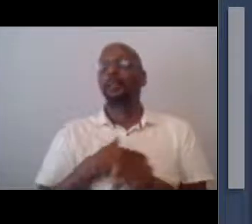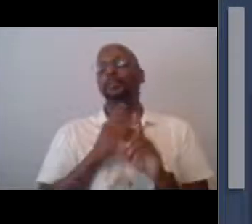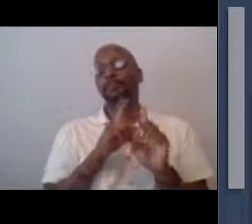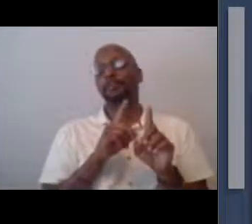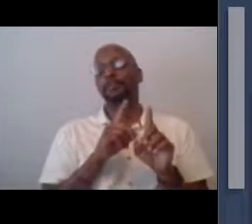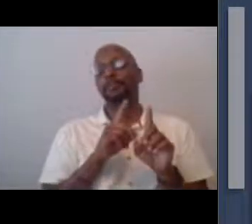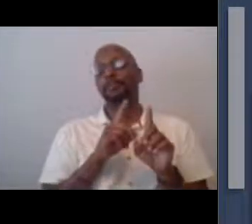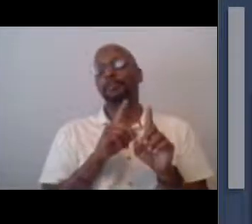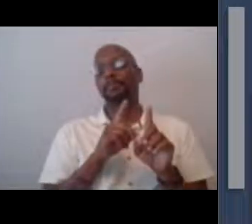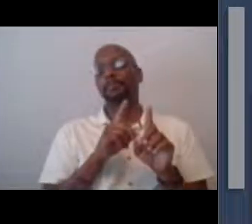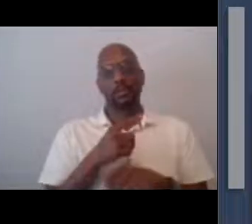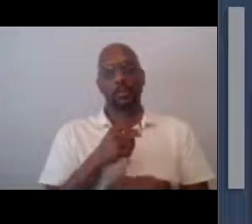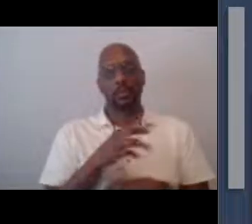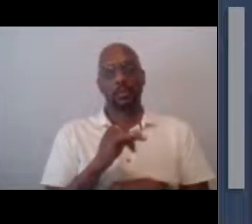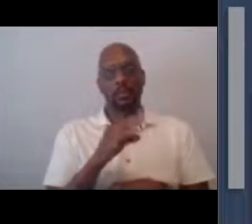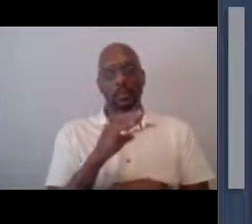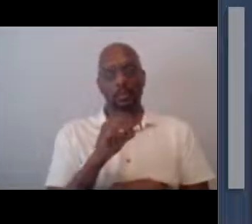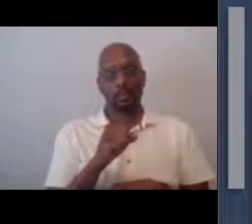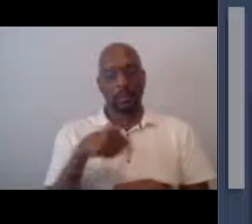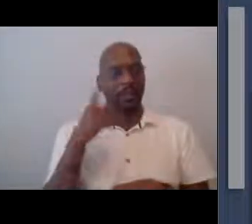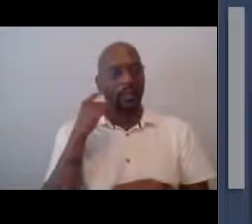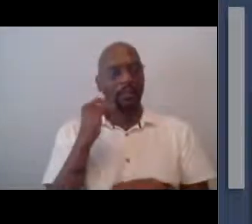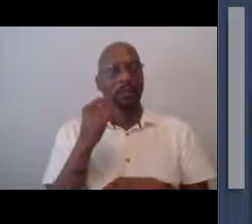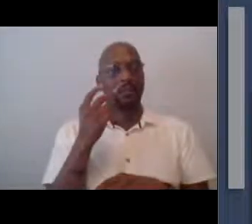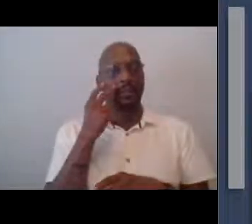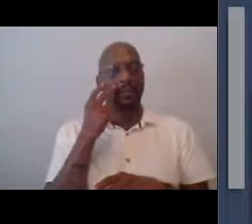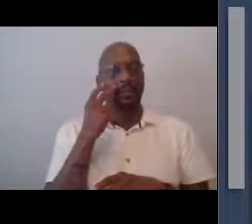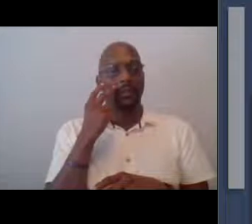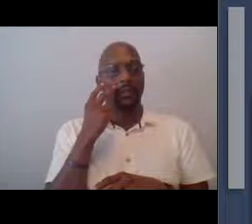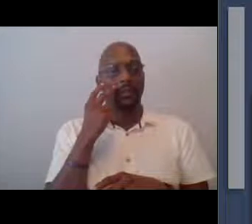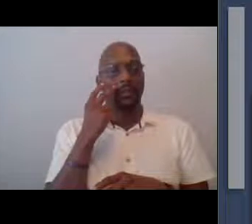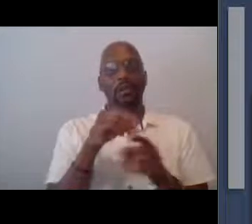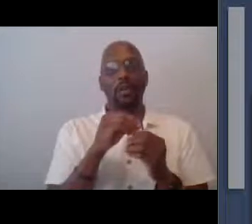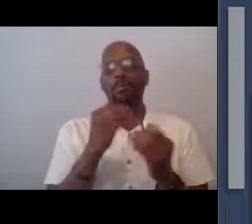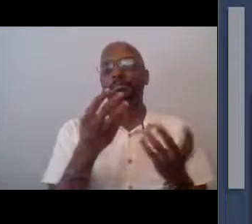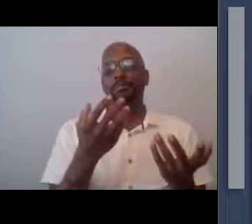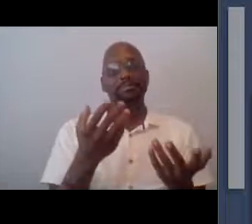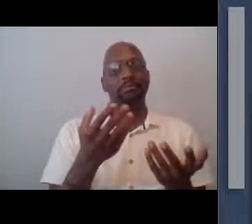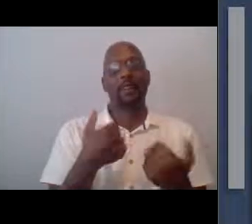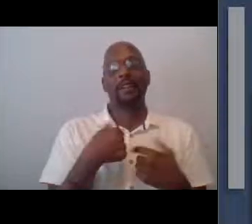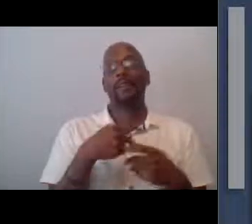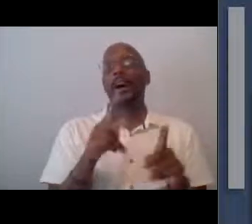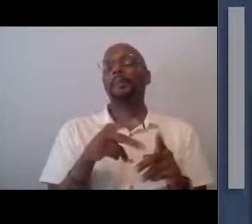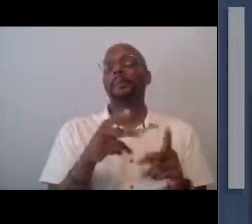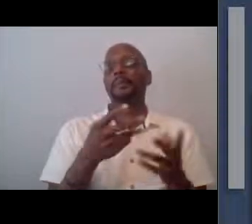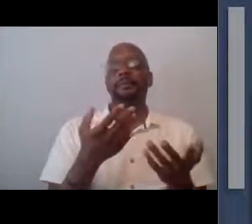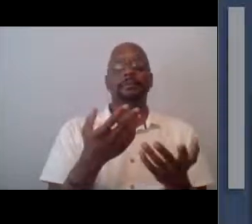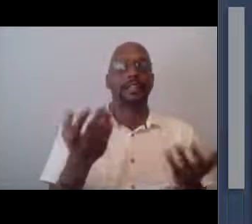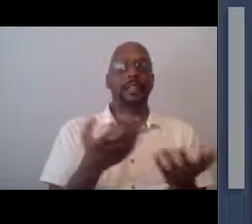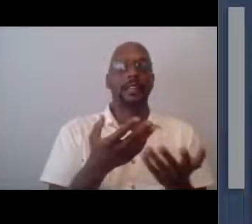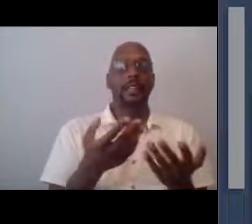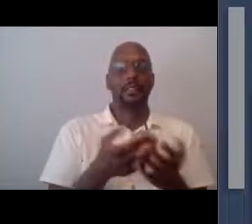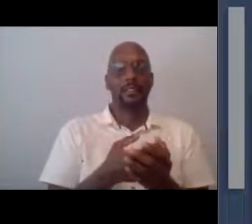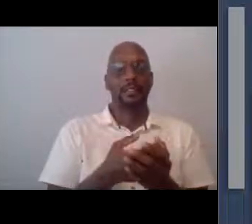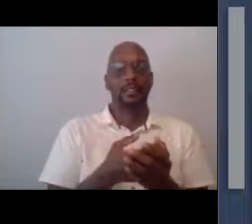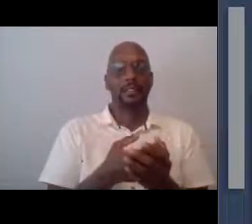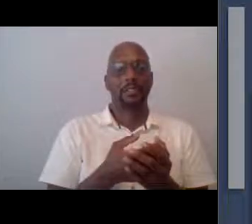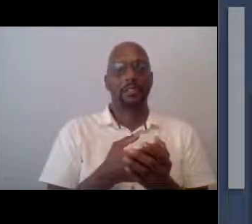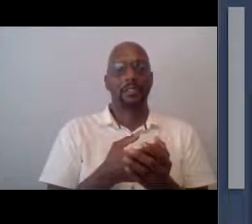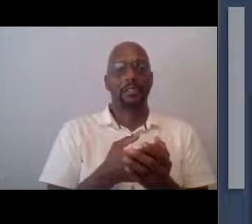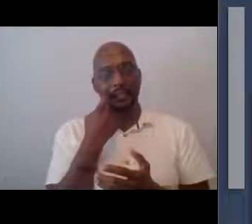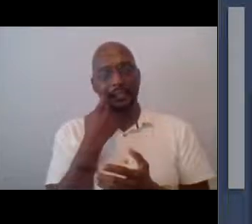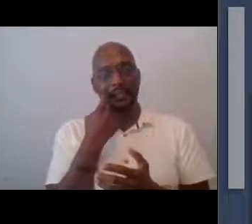It's something that we've seen a lot of involvement. I had opportunity to be at the most recent Native American Advisory